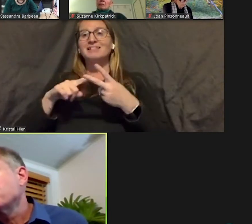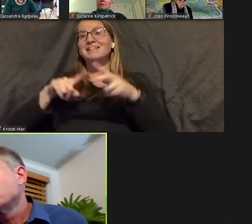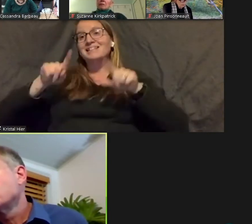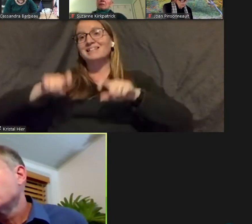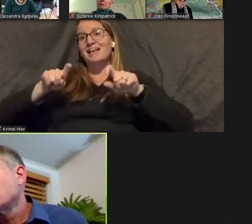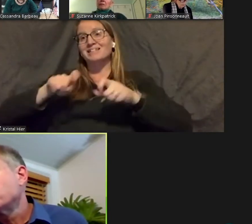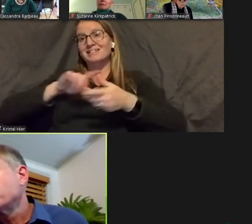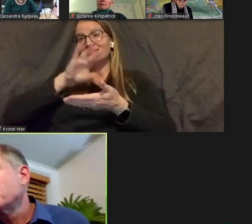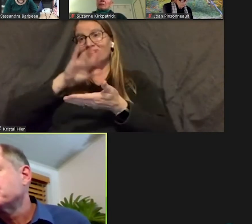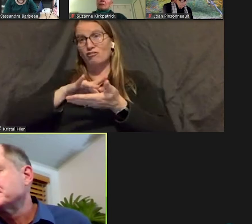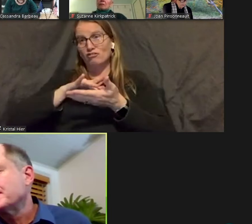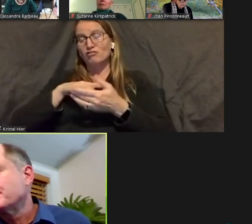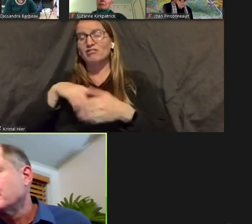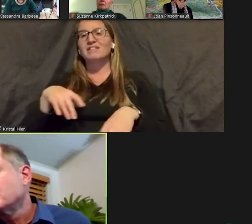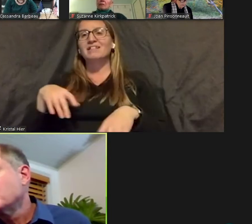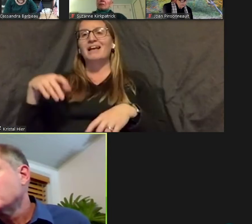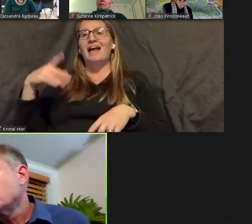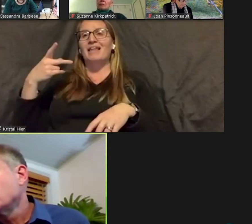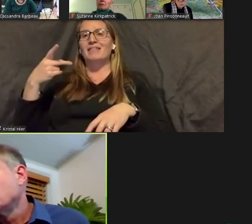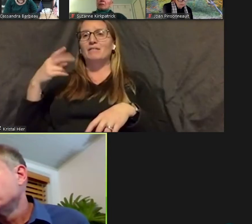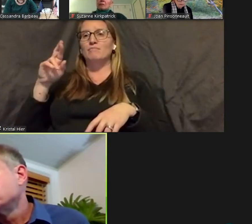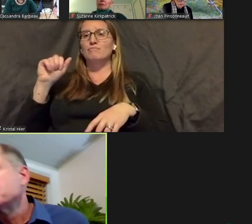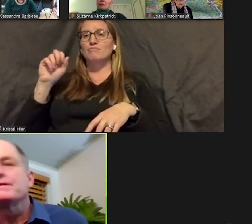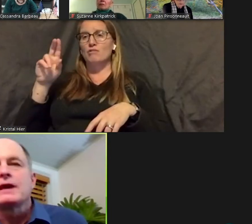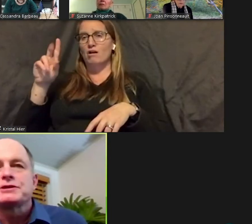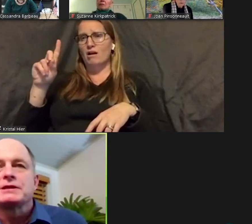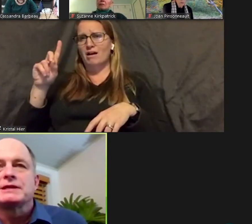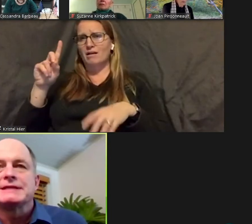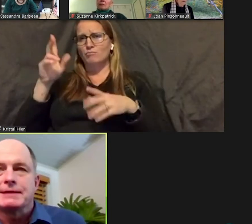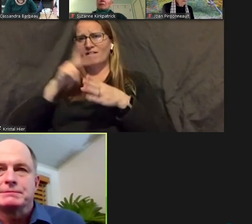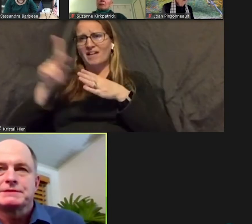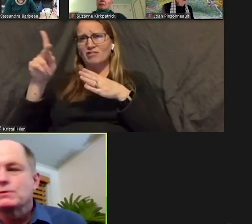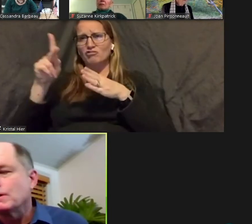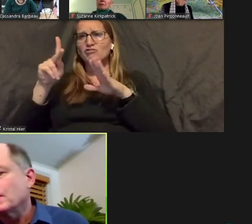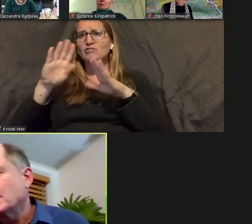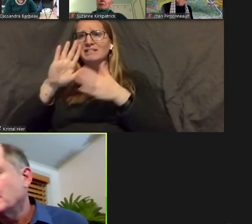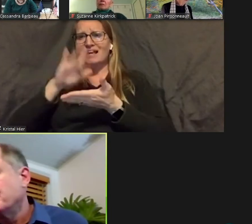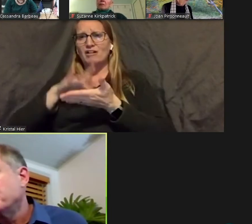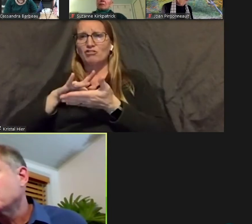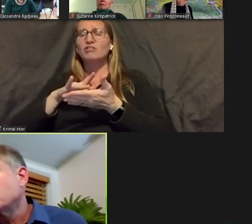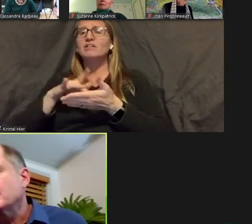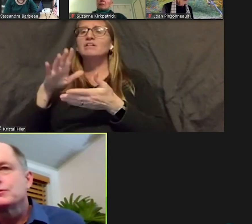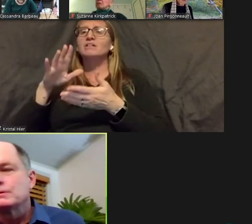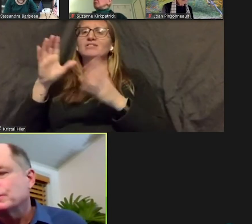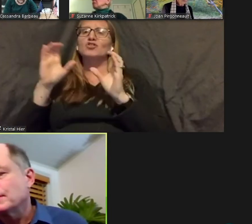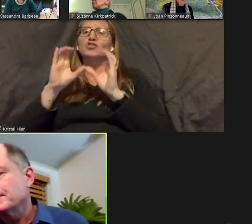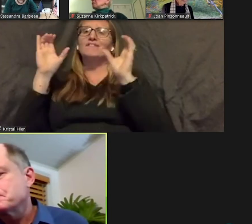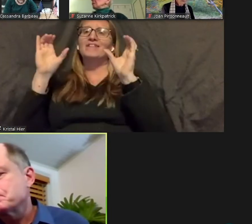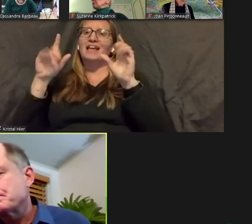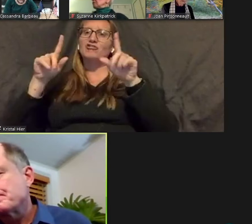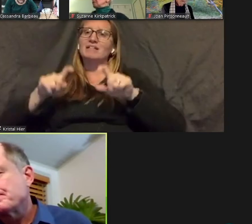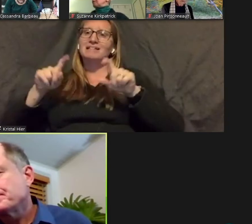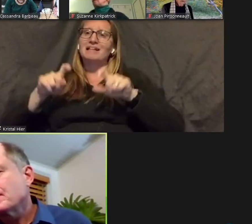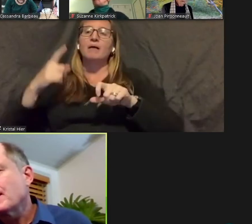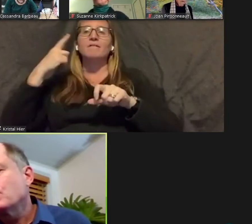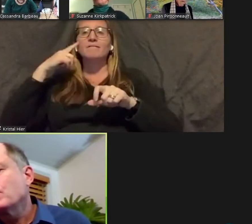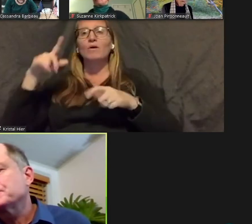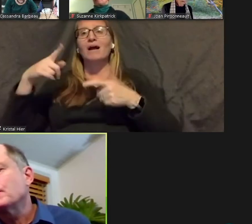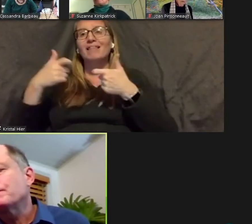the PROV Professional Center certification exams for electrical and plumbing.